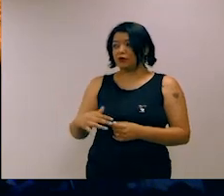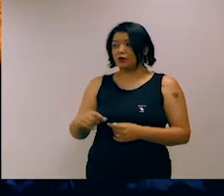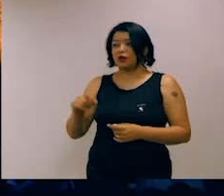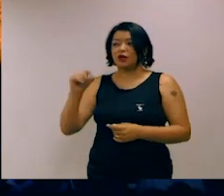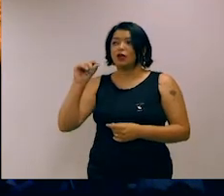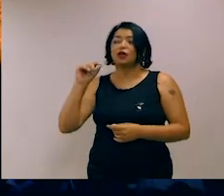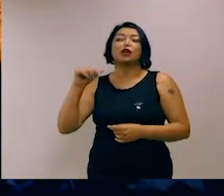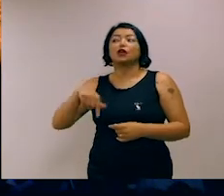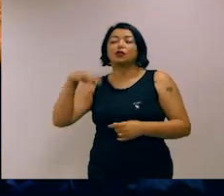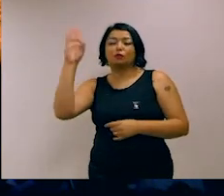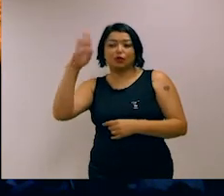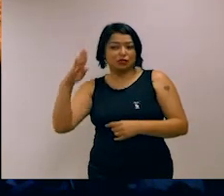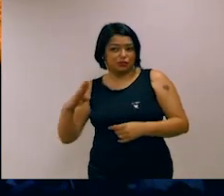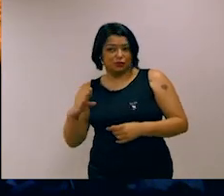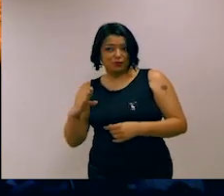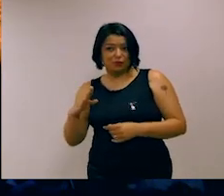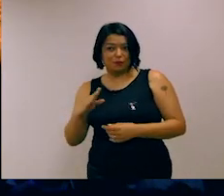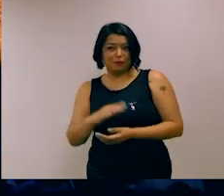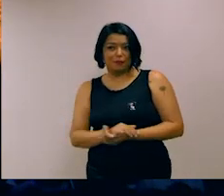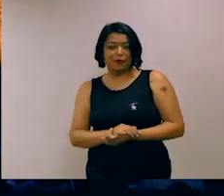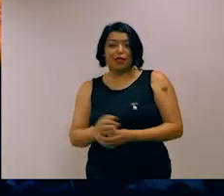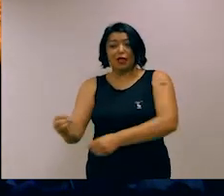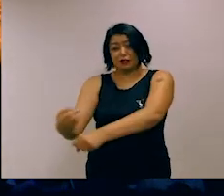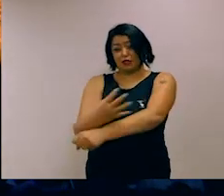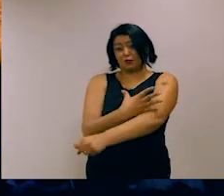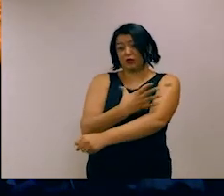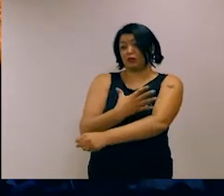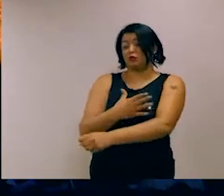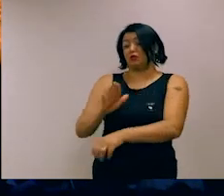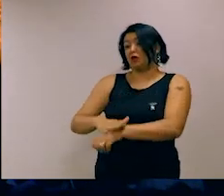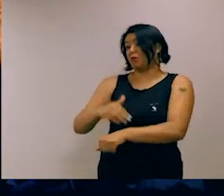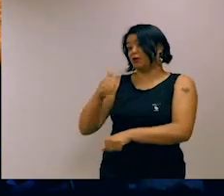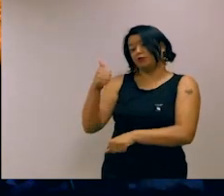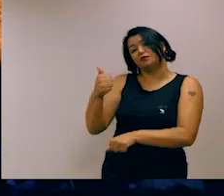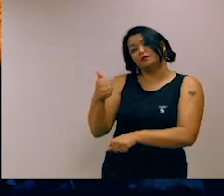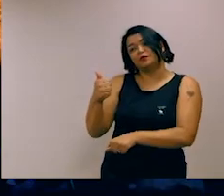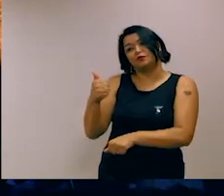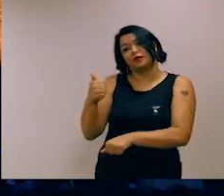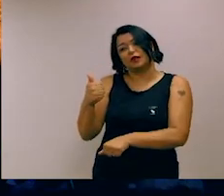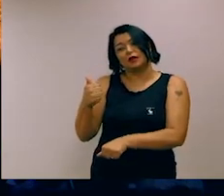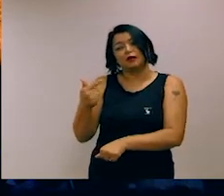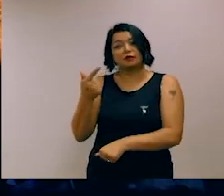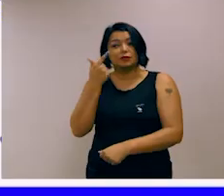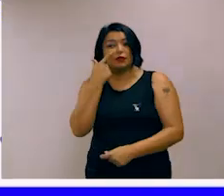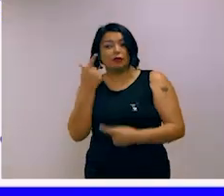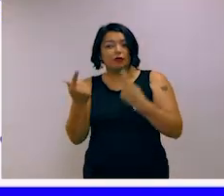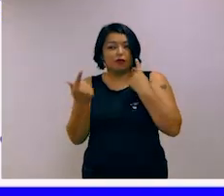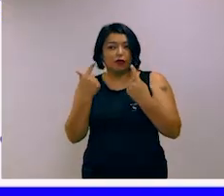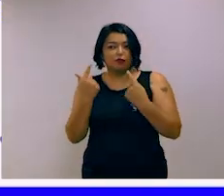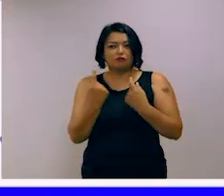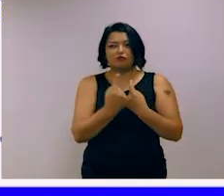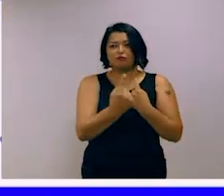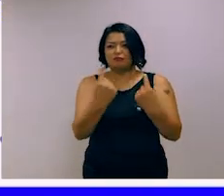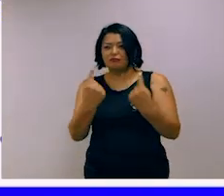just need to try on your local areas. We ran this experiment on